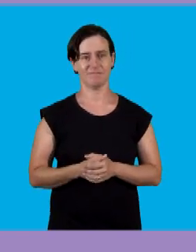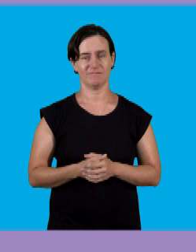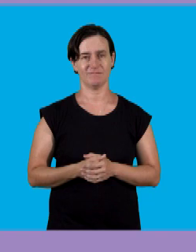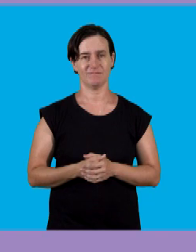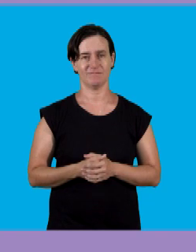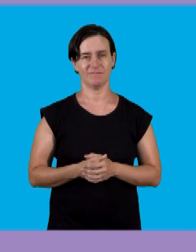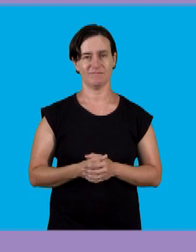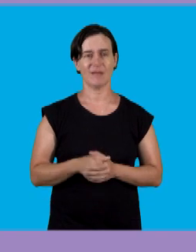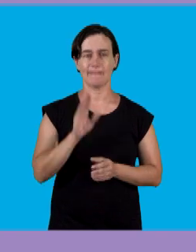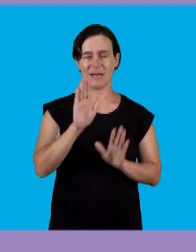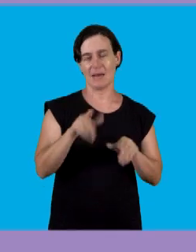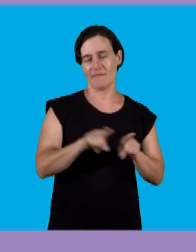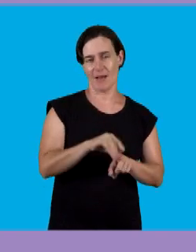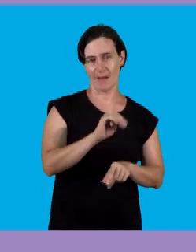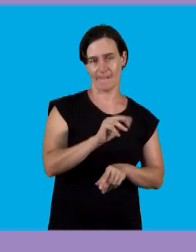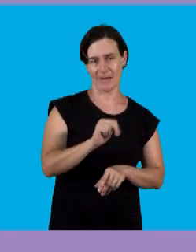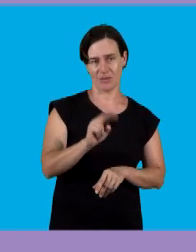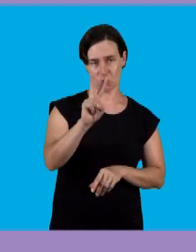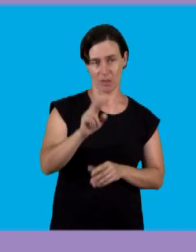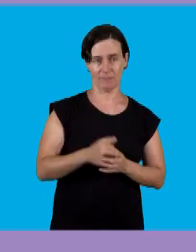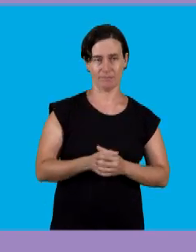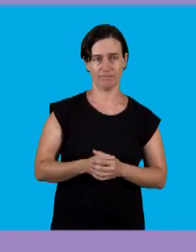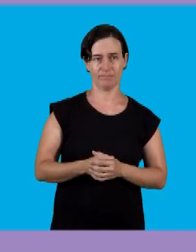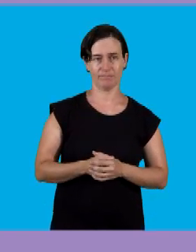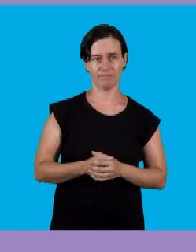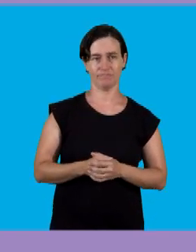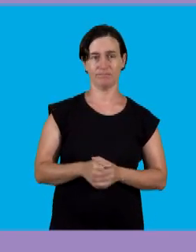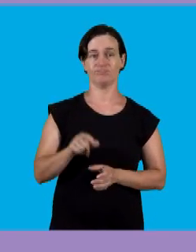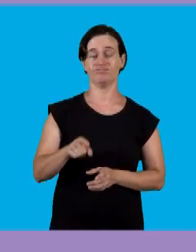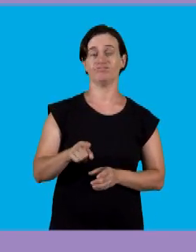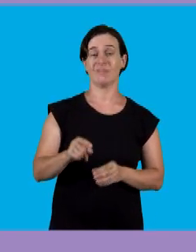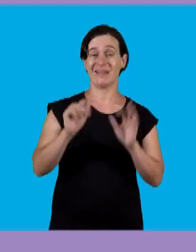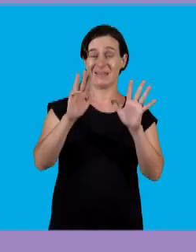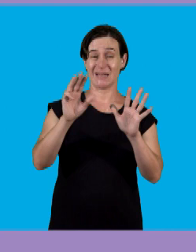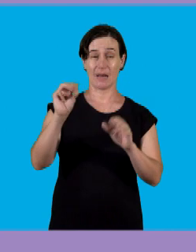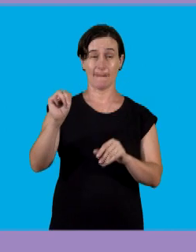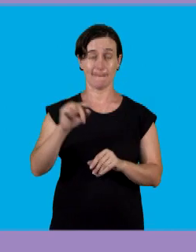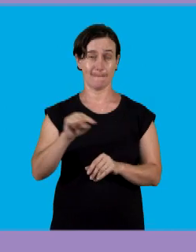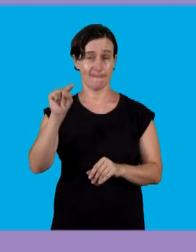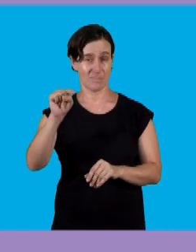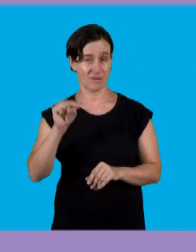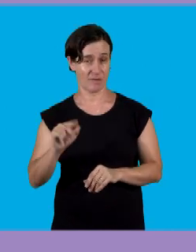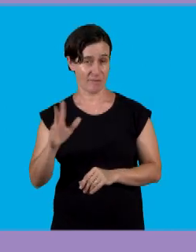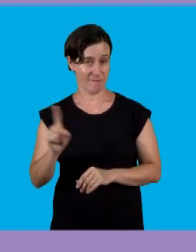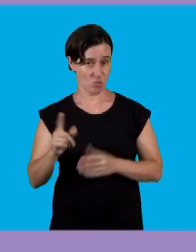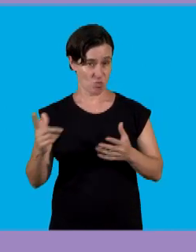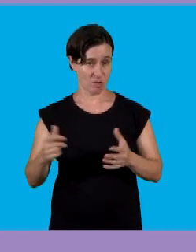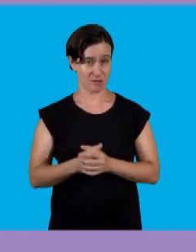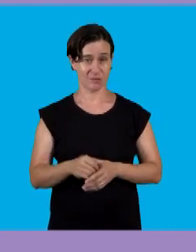are. Then we are adding this with 10 divided by 5, and 10 divided by 5 is